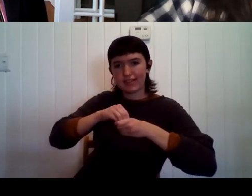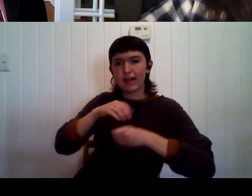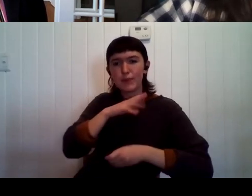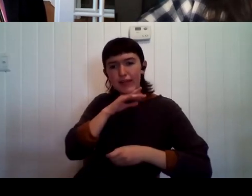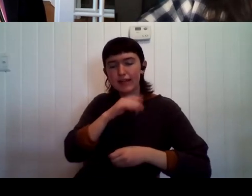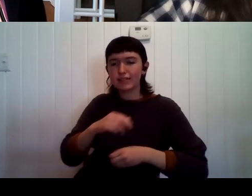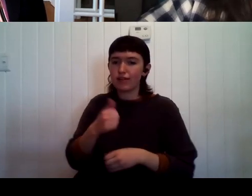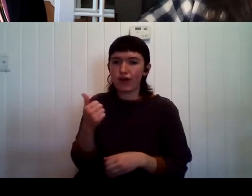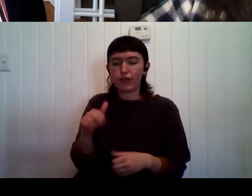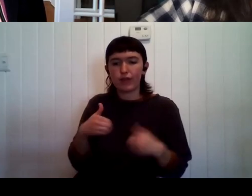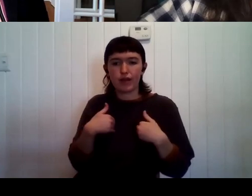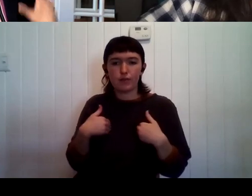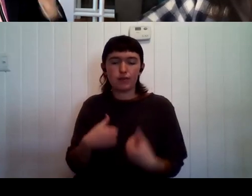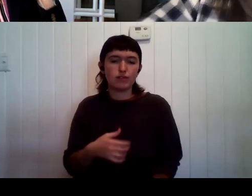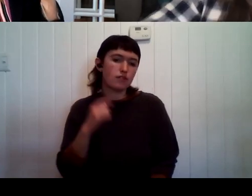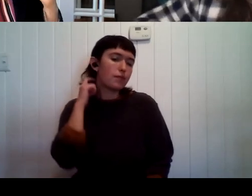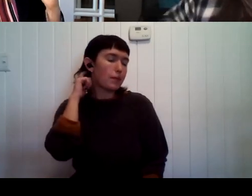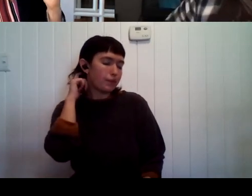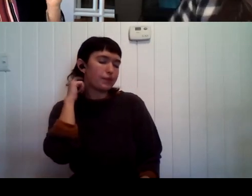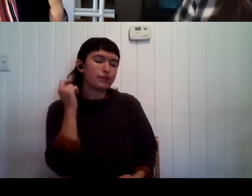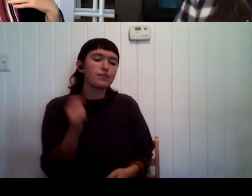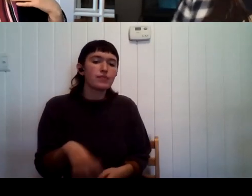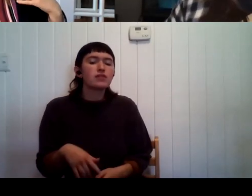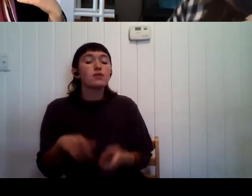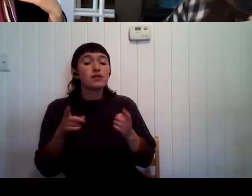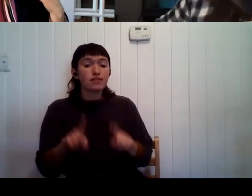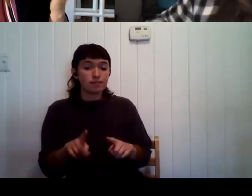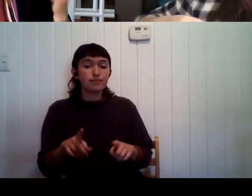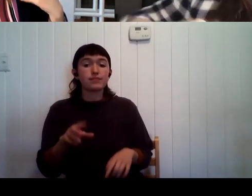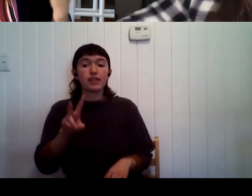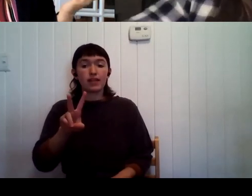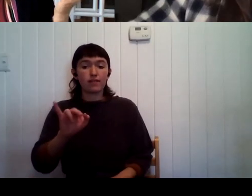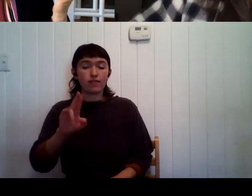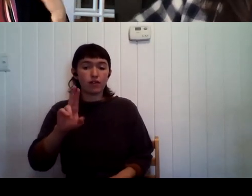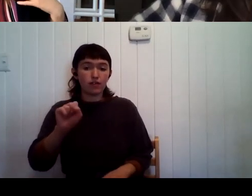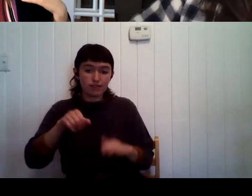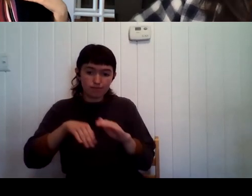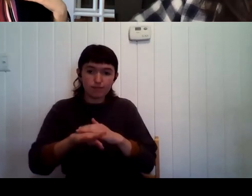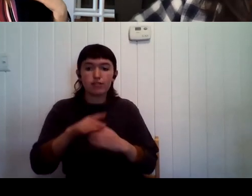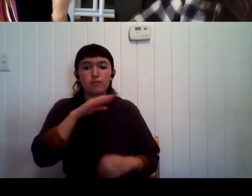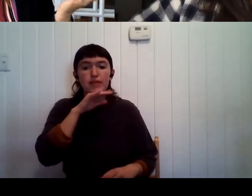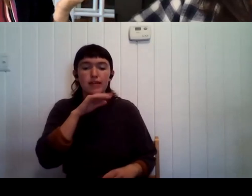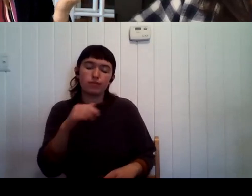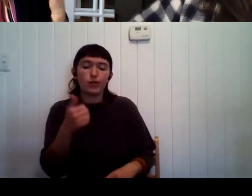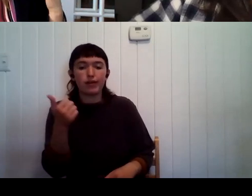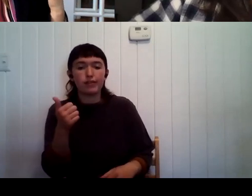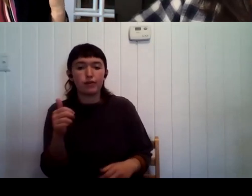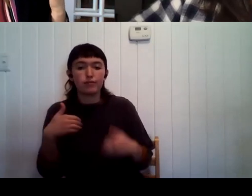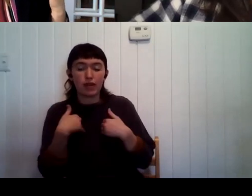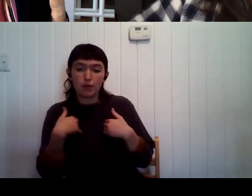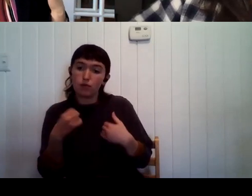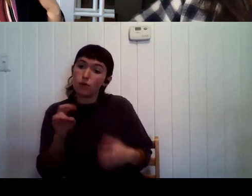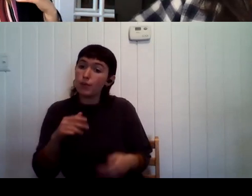Yeah. So what happens is that a virus enters into a pig or another animal or person,